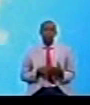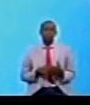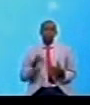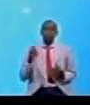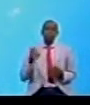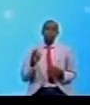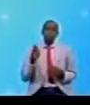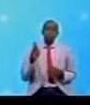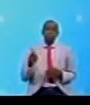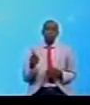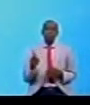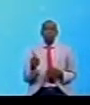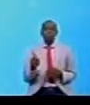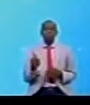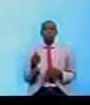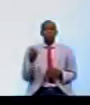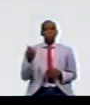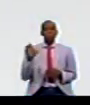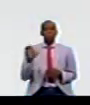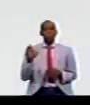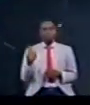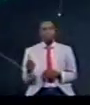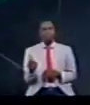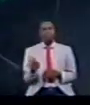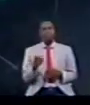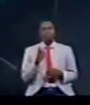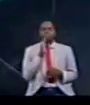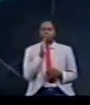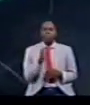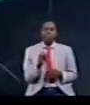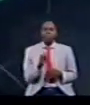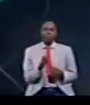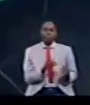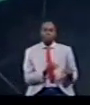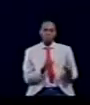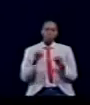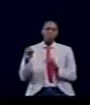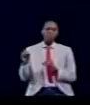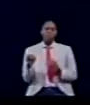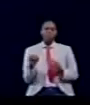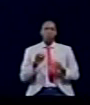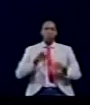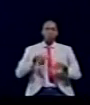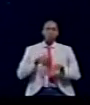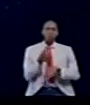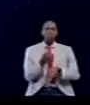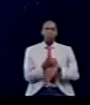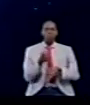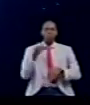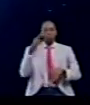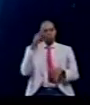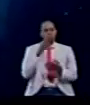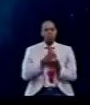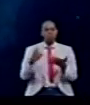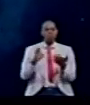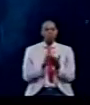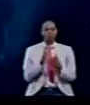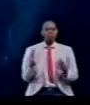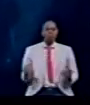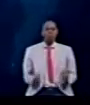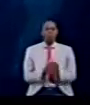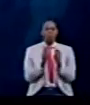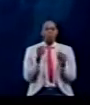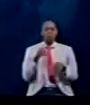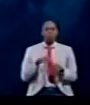as we are moving on, yet the enemy want to bring storm. Not even an ordinary storm now,